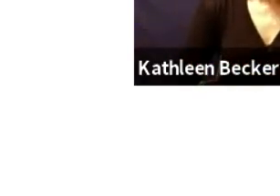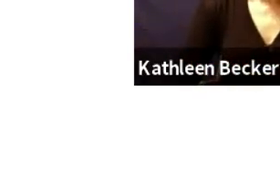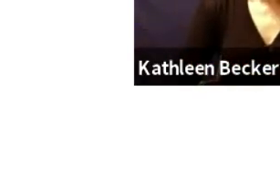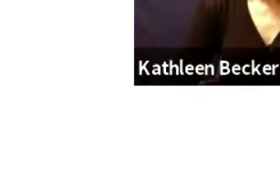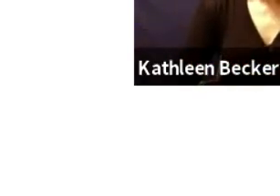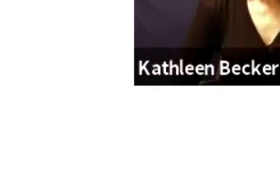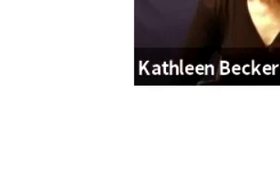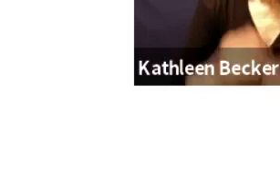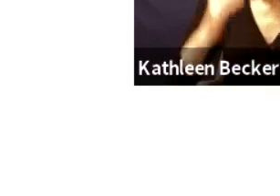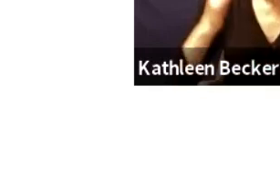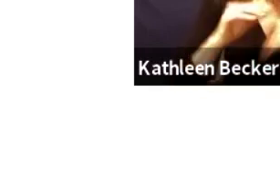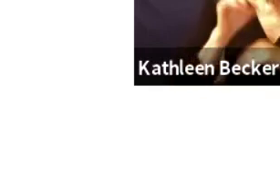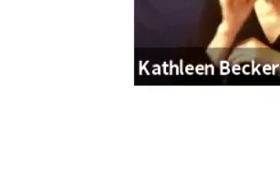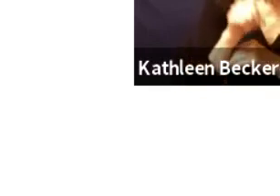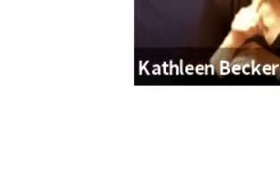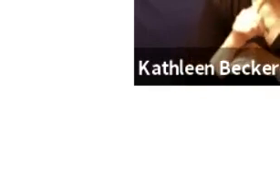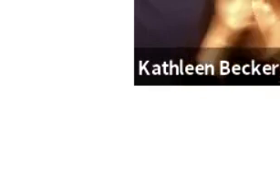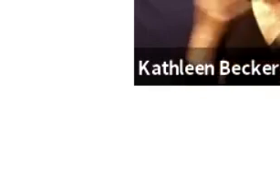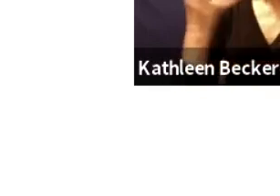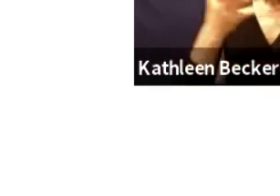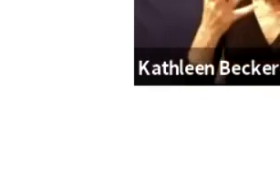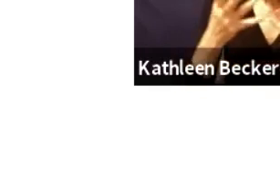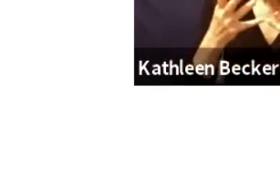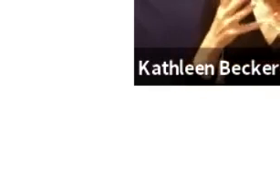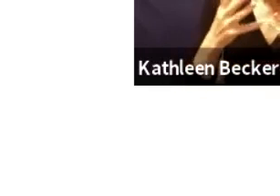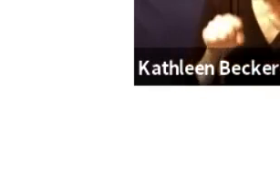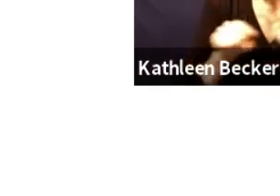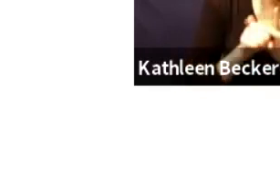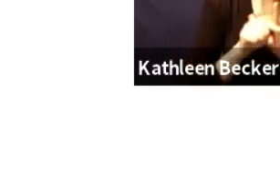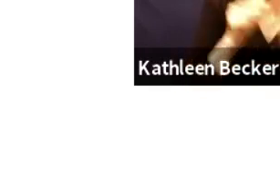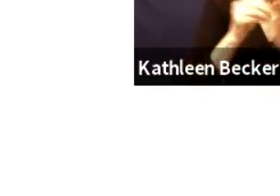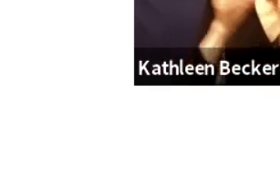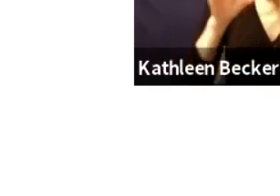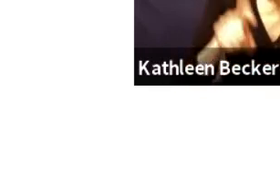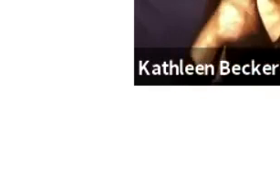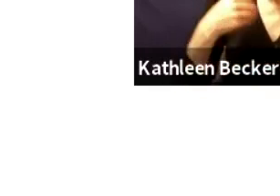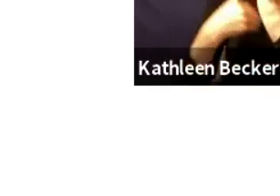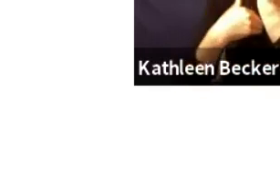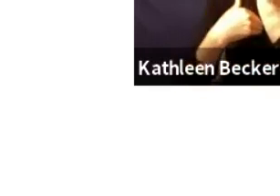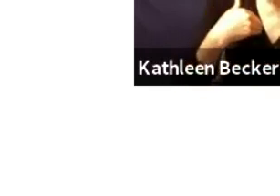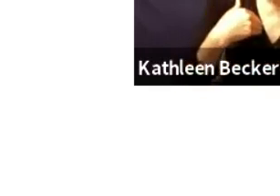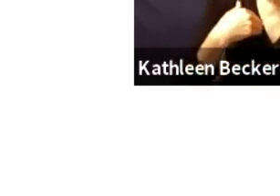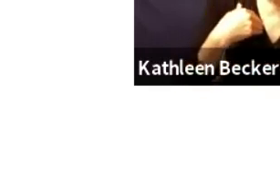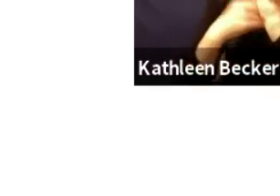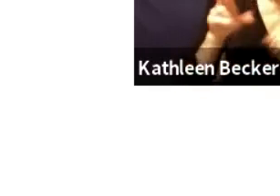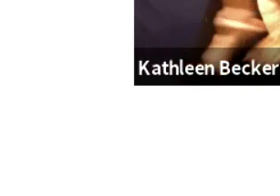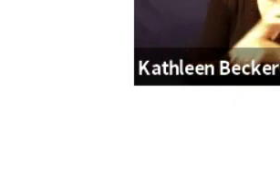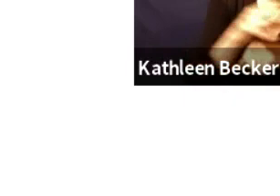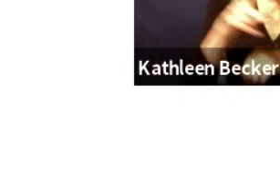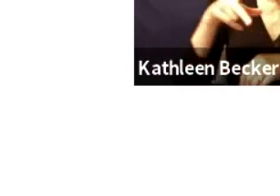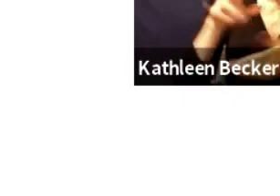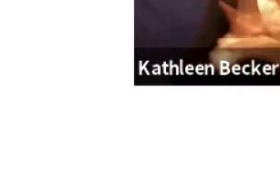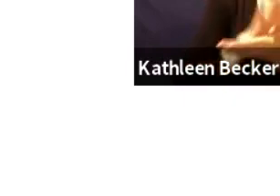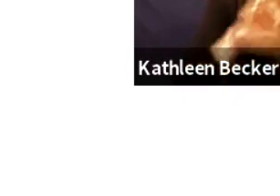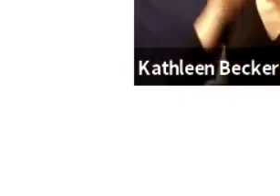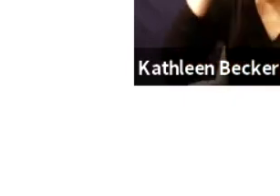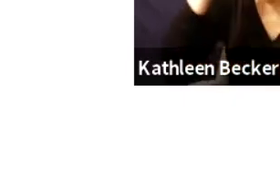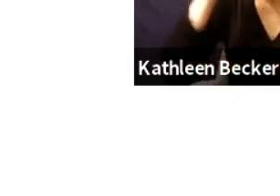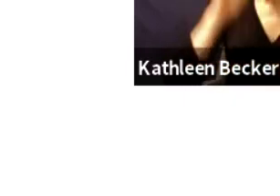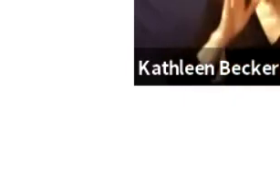Our next question, what is the grade that a student needs to have in order to use Paper Tutoring?